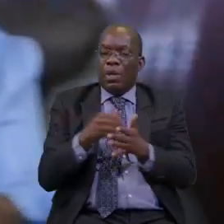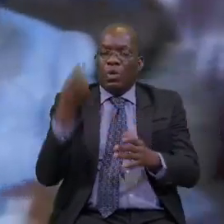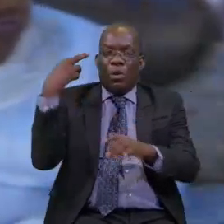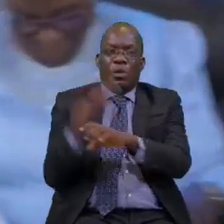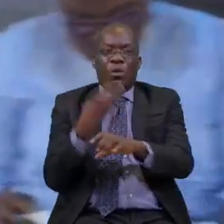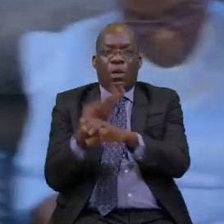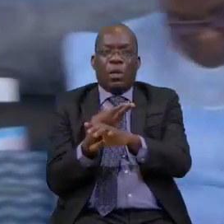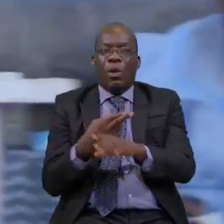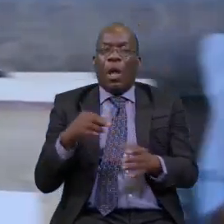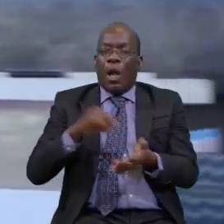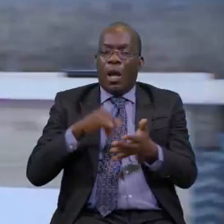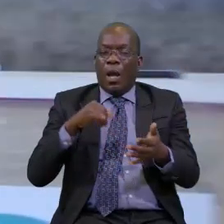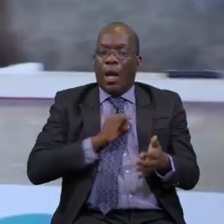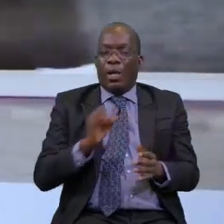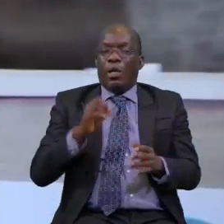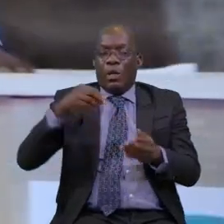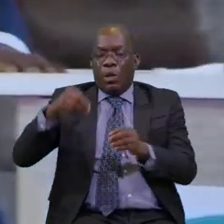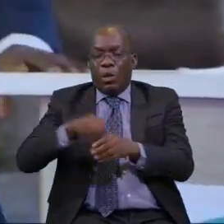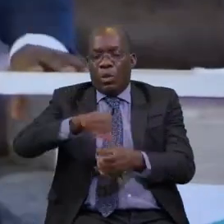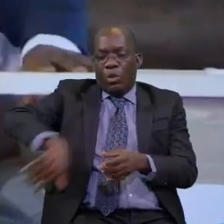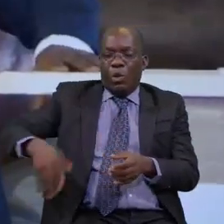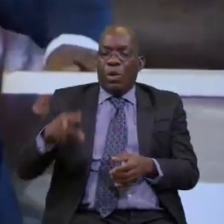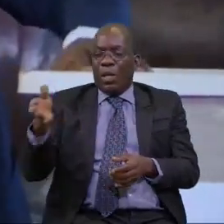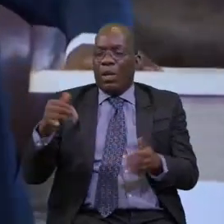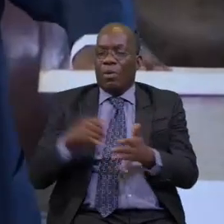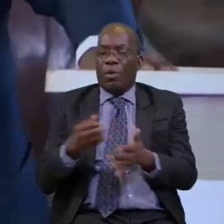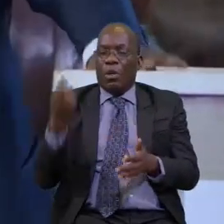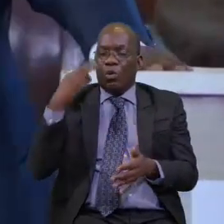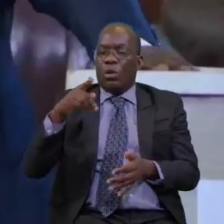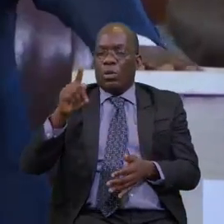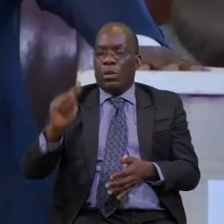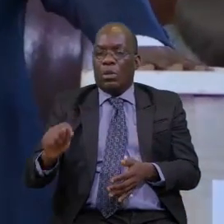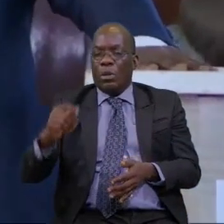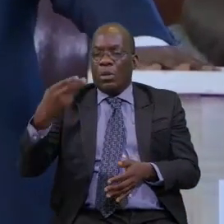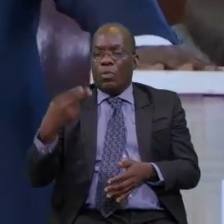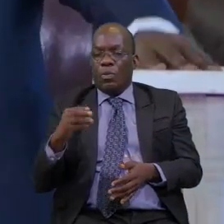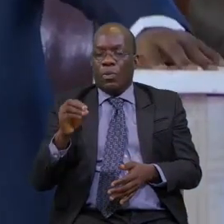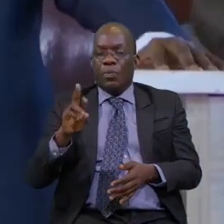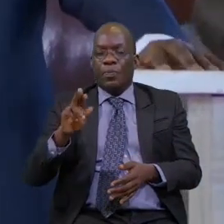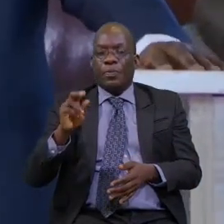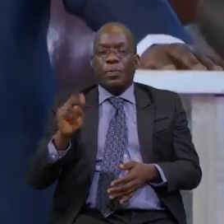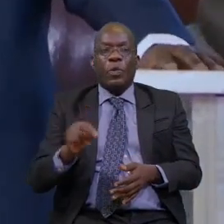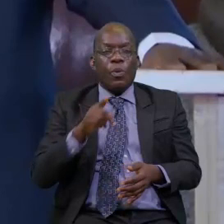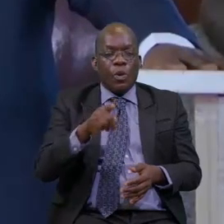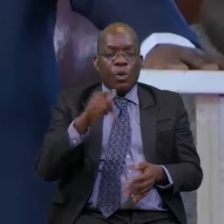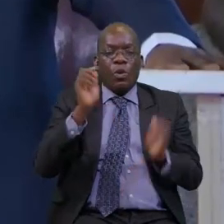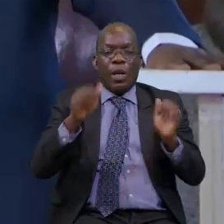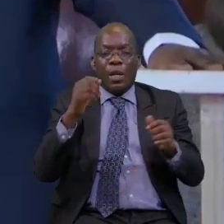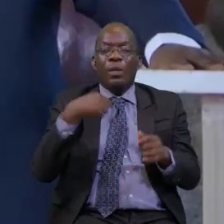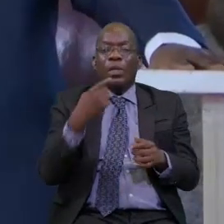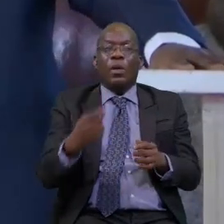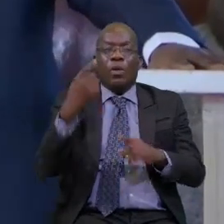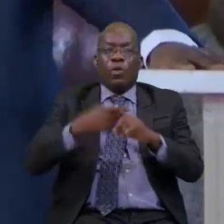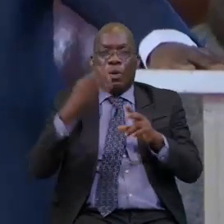and it was just sunny. Now from experience, you can tell the people you are sowing